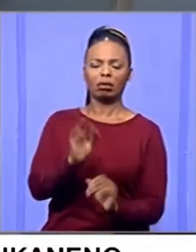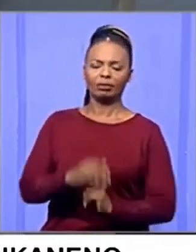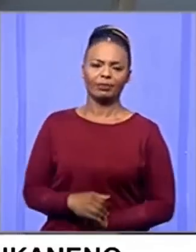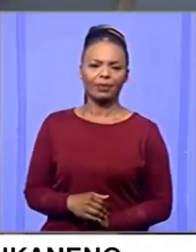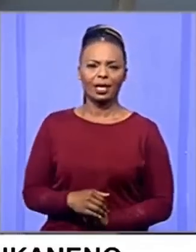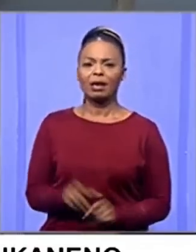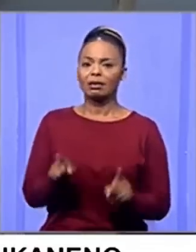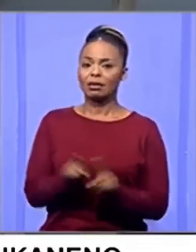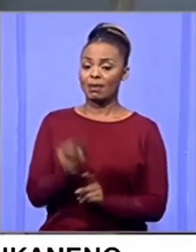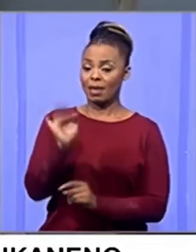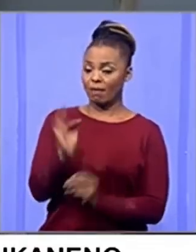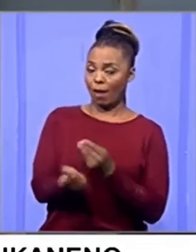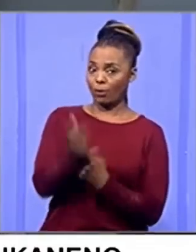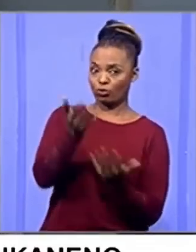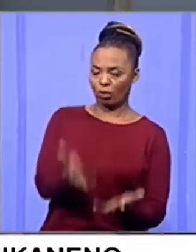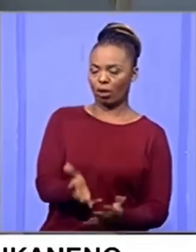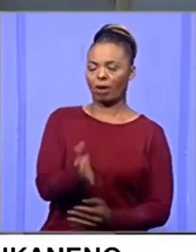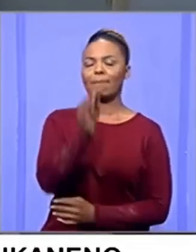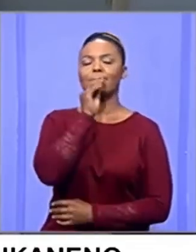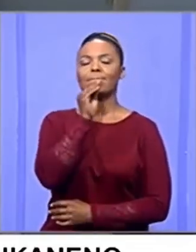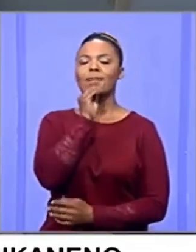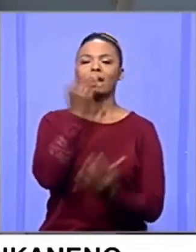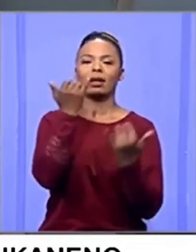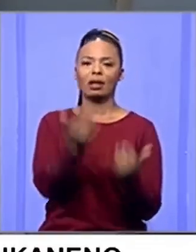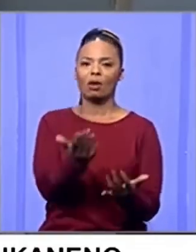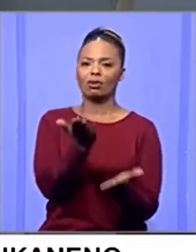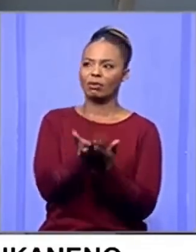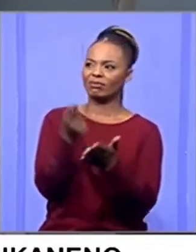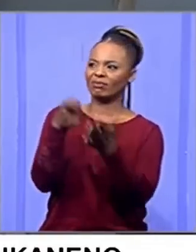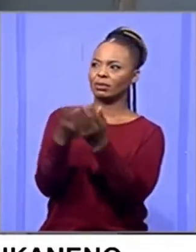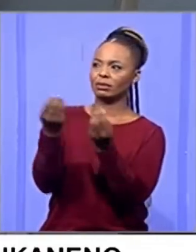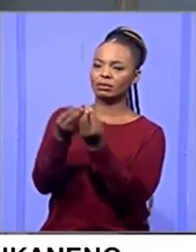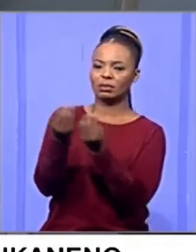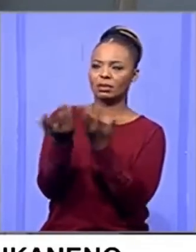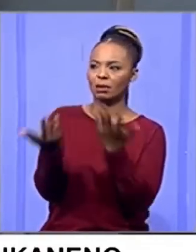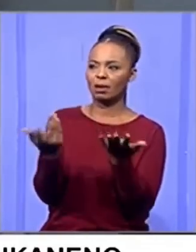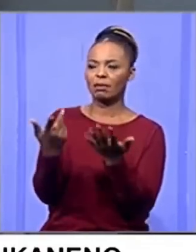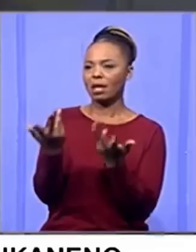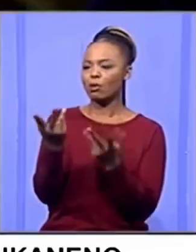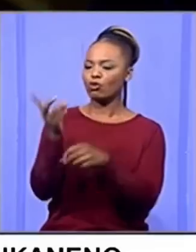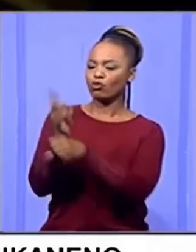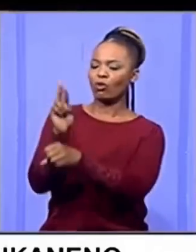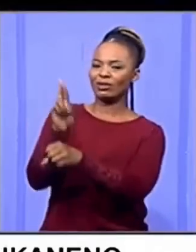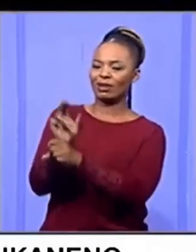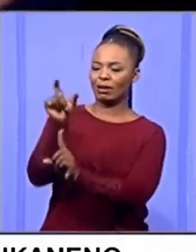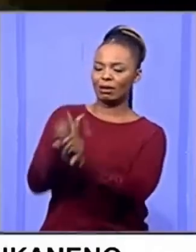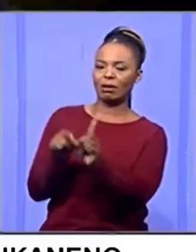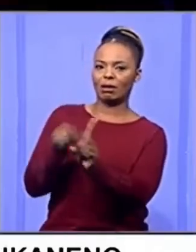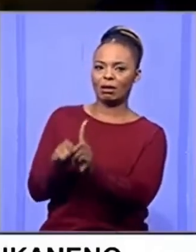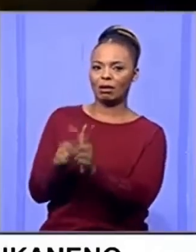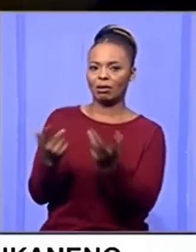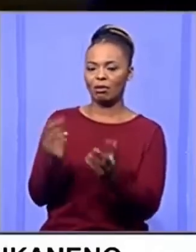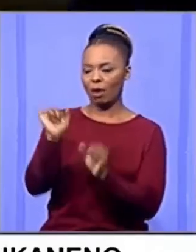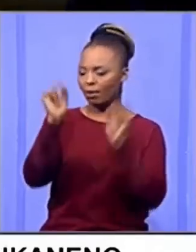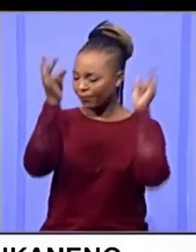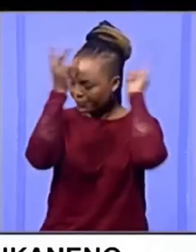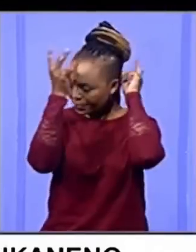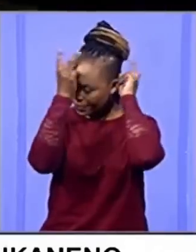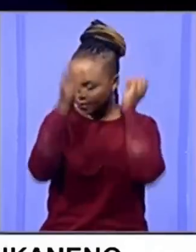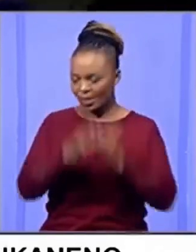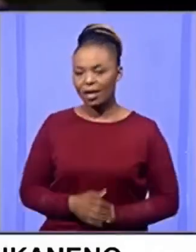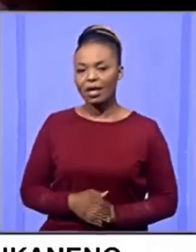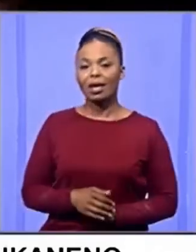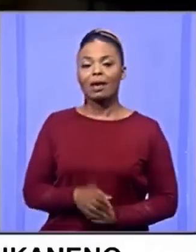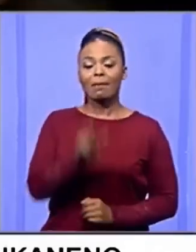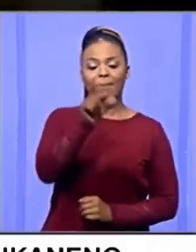If that was the case, it would have been sanctioned by the correctional facility doctor. Mogolegwa mongwe kwa salunung ya